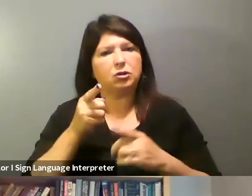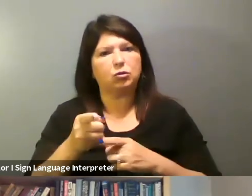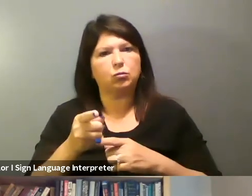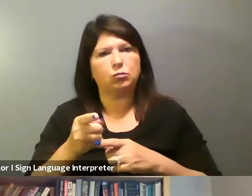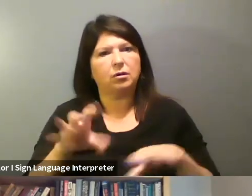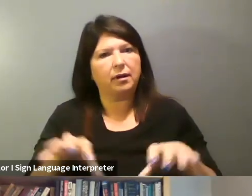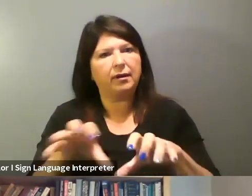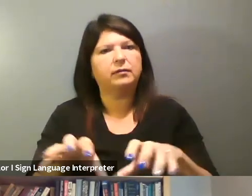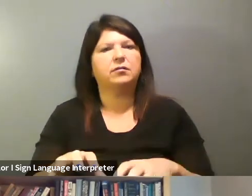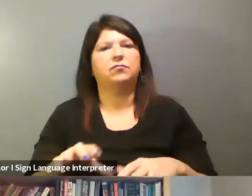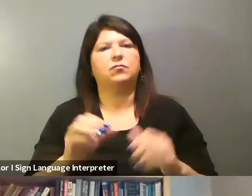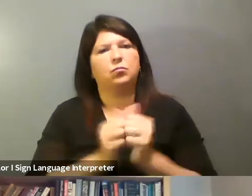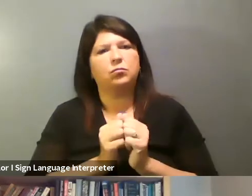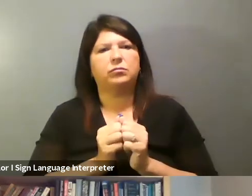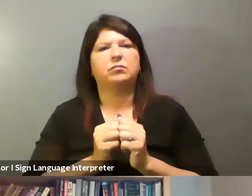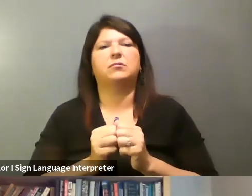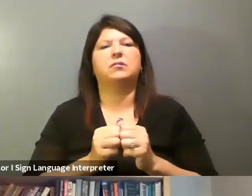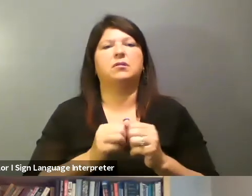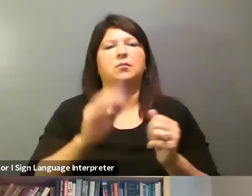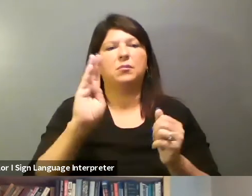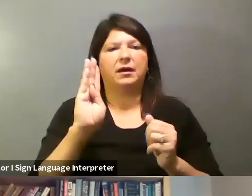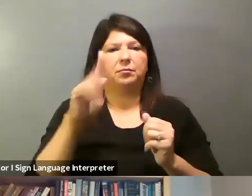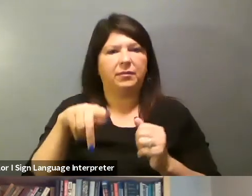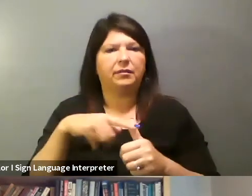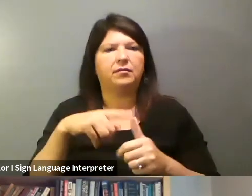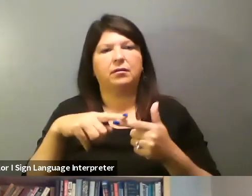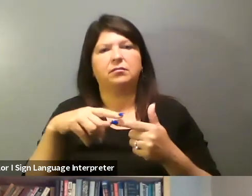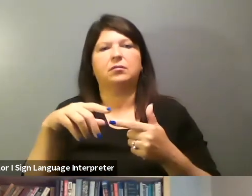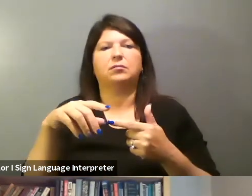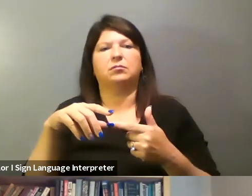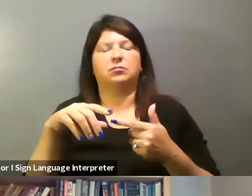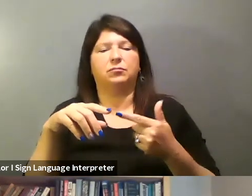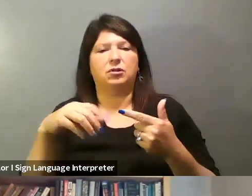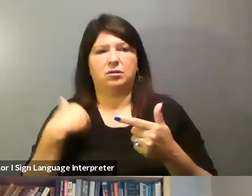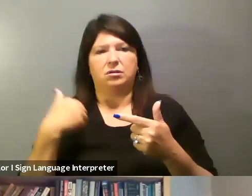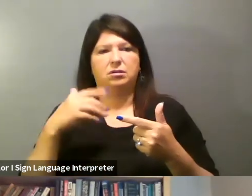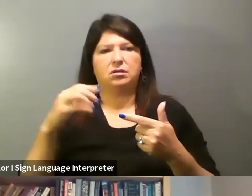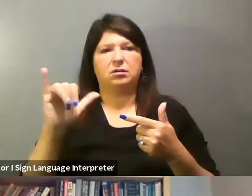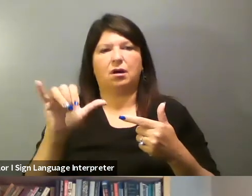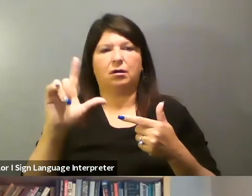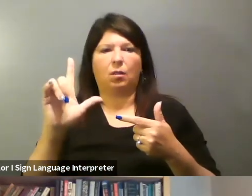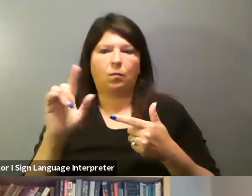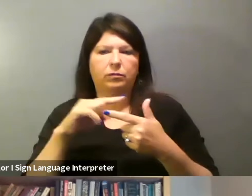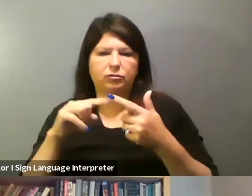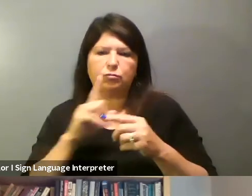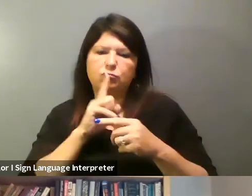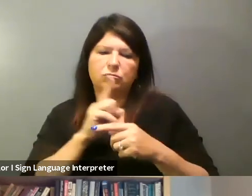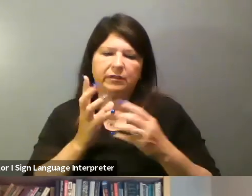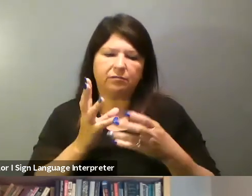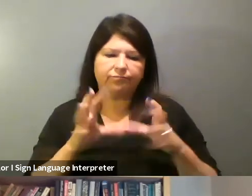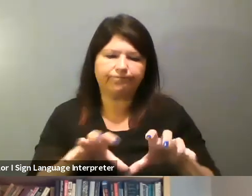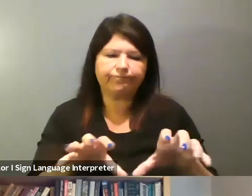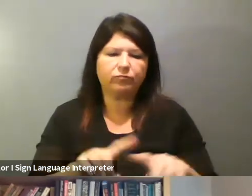social media, but you found a way to unite and be effective. Well, the young people now